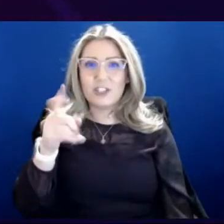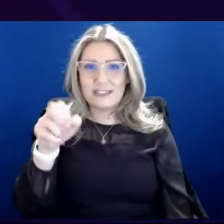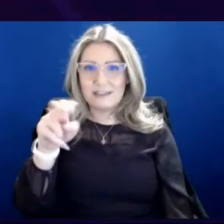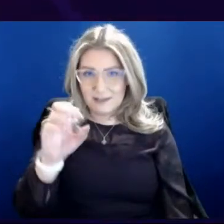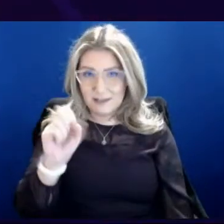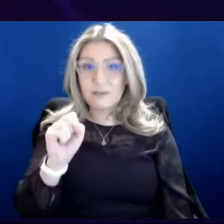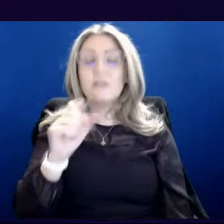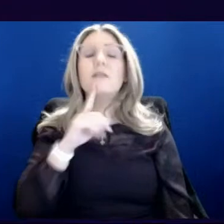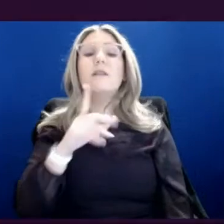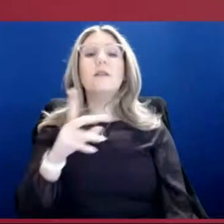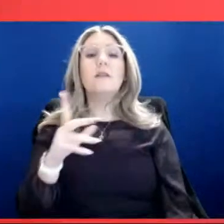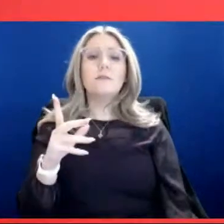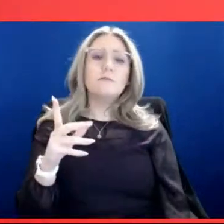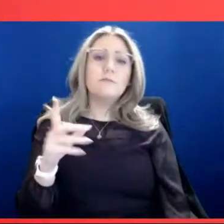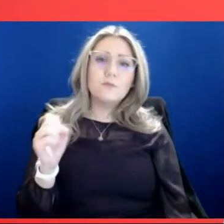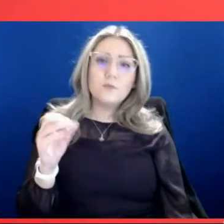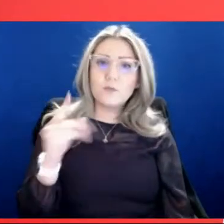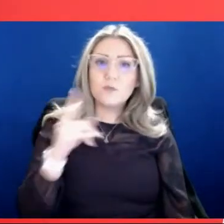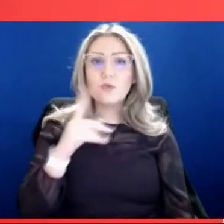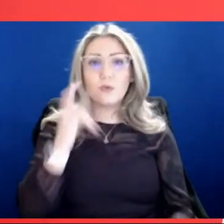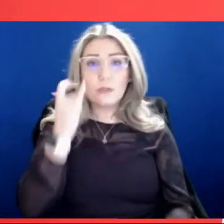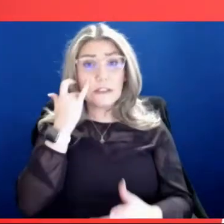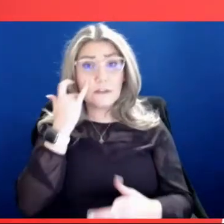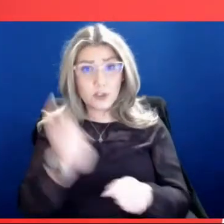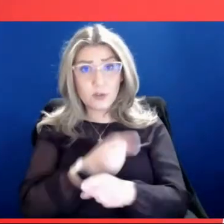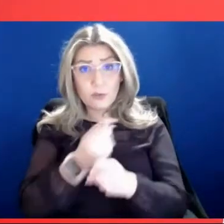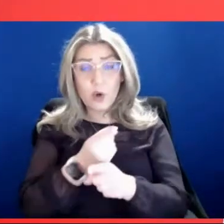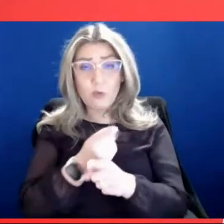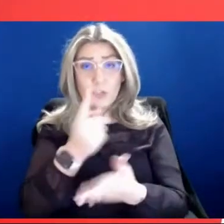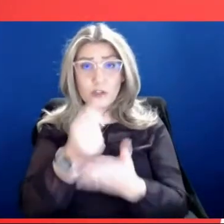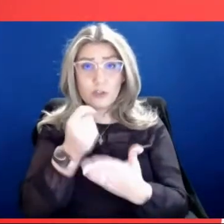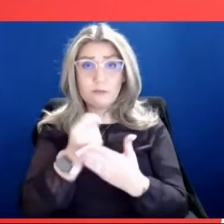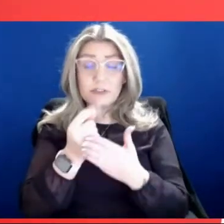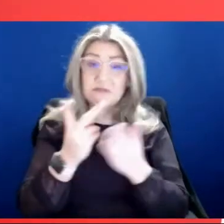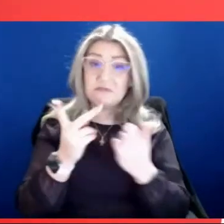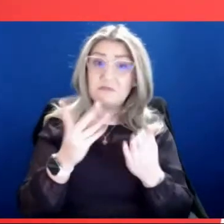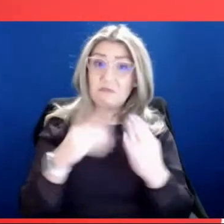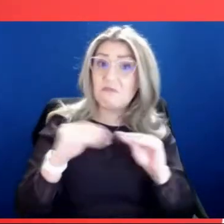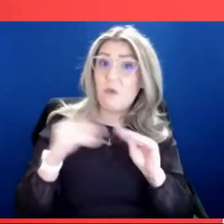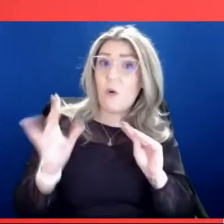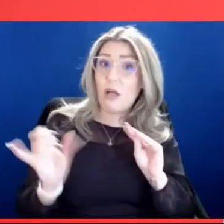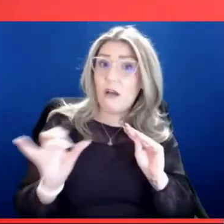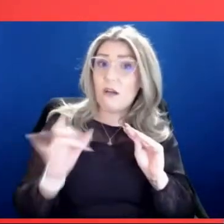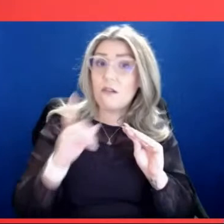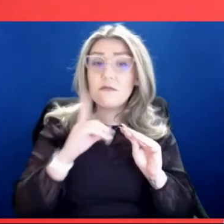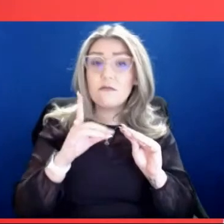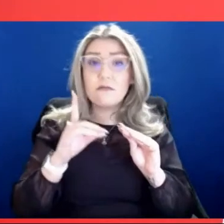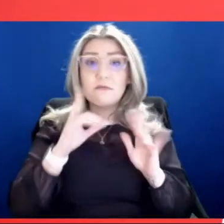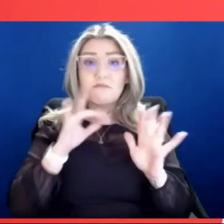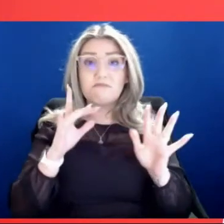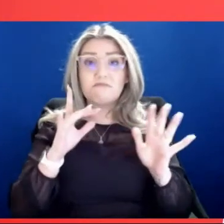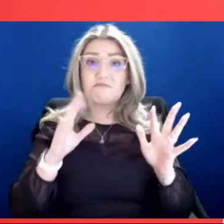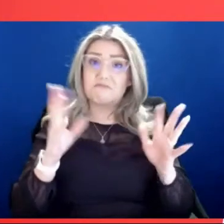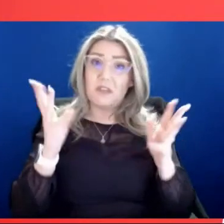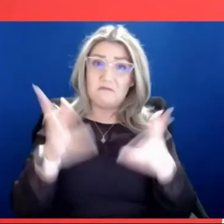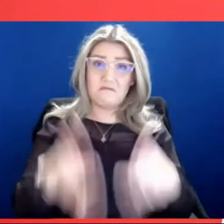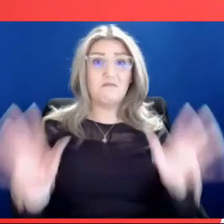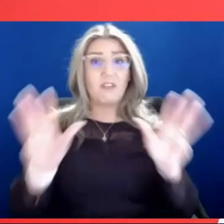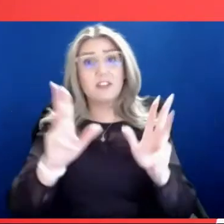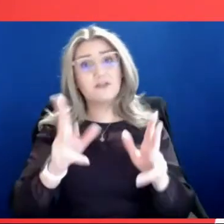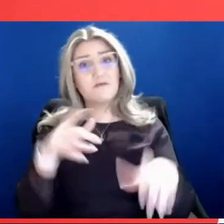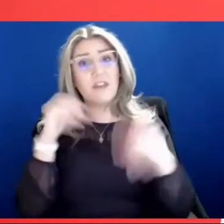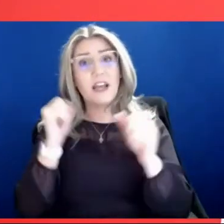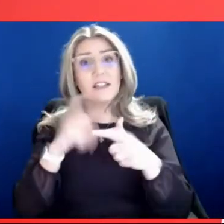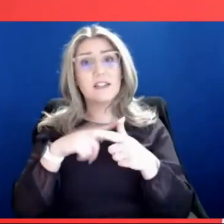It's if you get the right treatment, you're highly likely it gets into the rearview mirror in life pretty Right. fast, and you just move on. You have